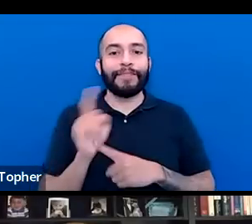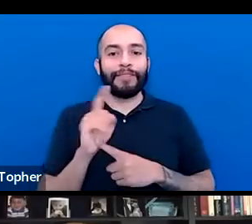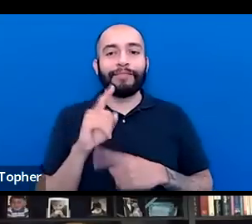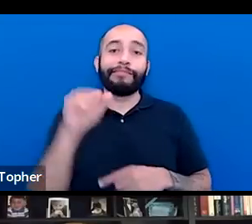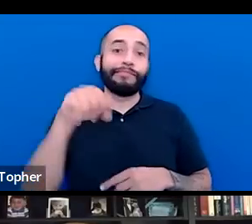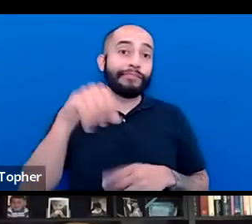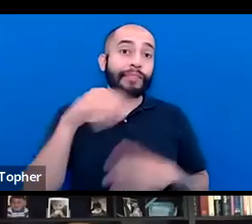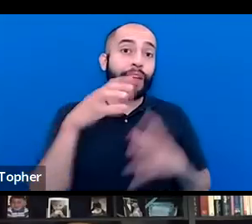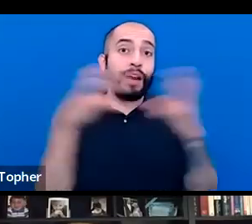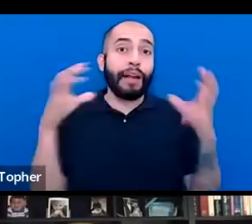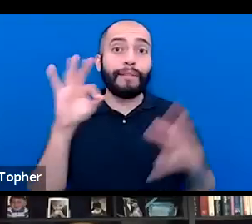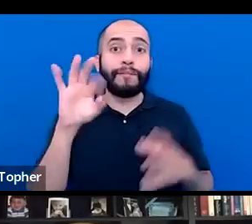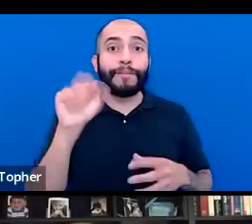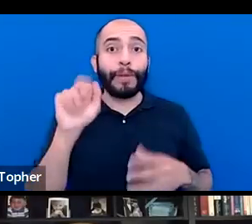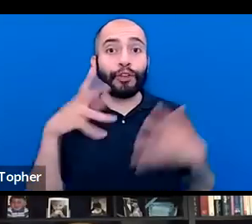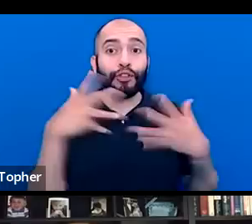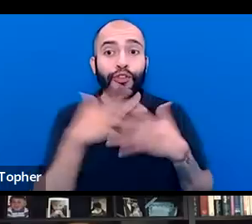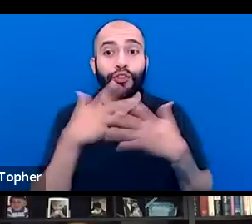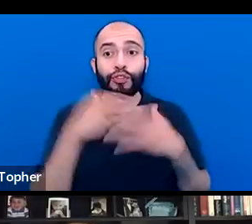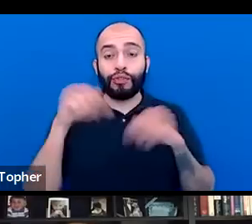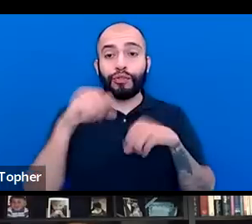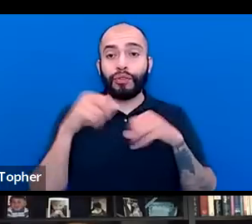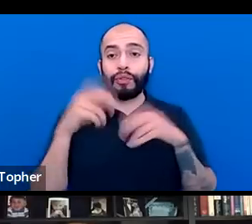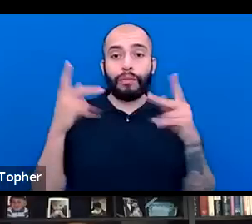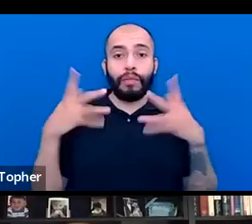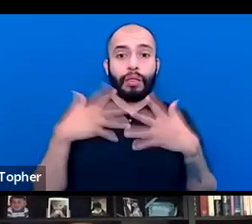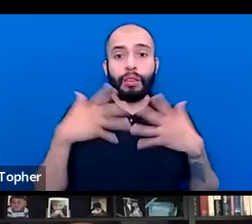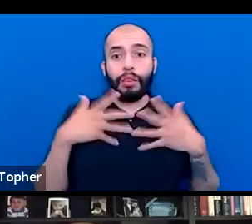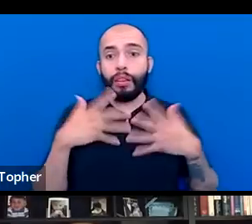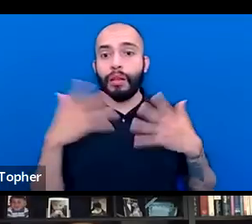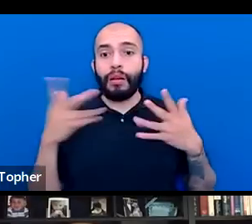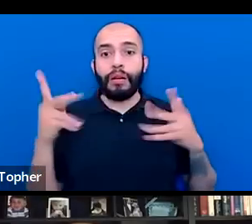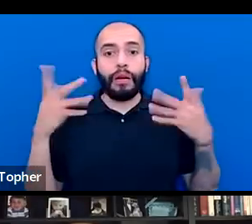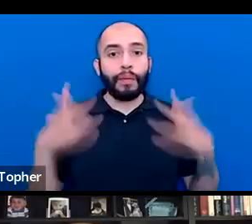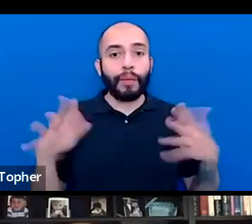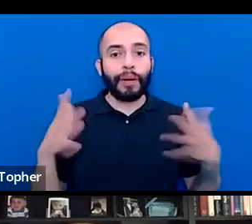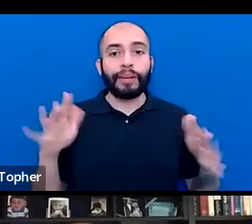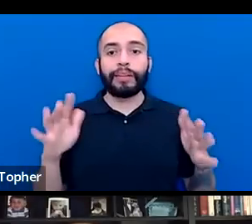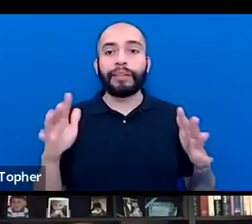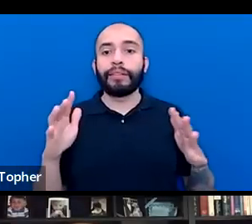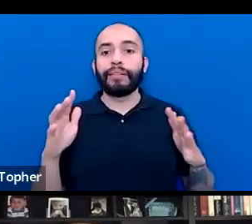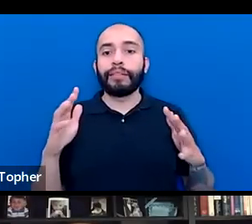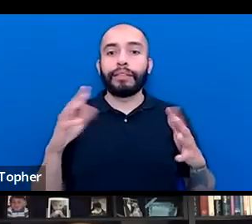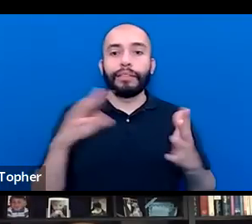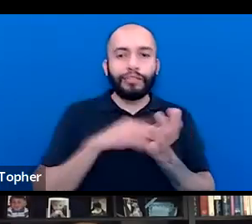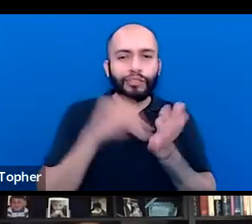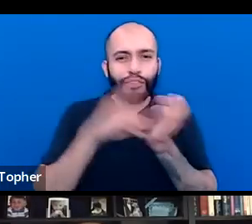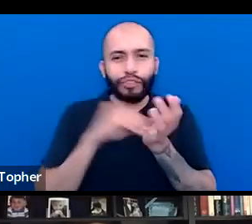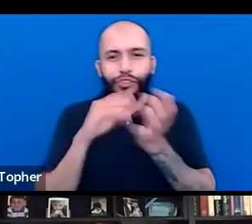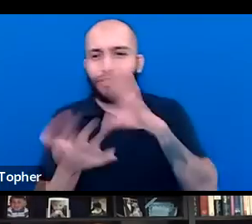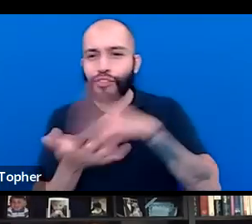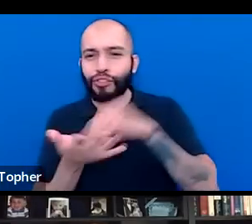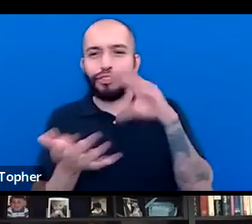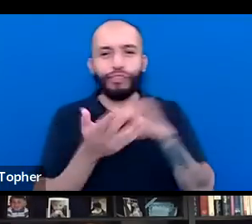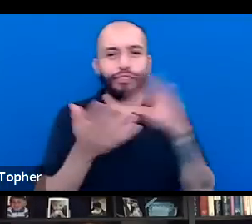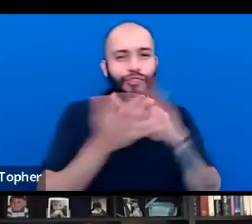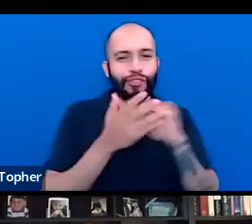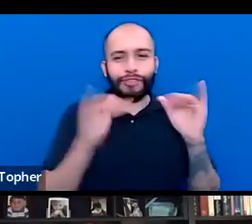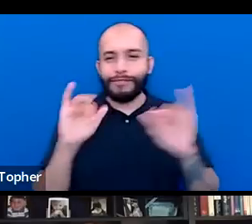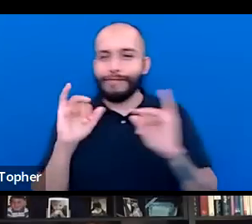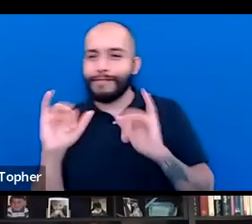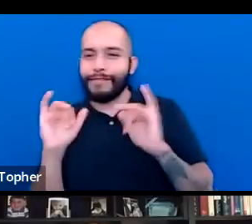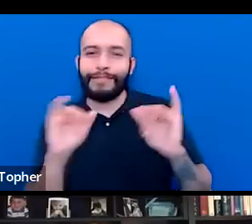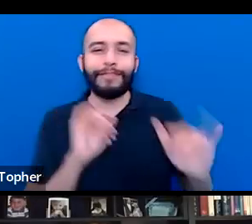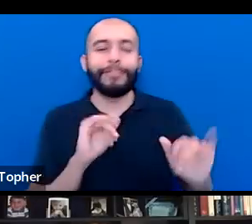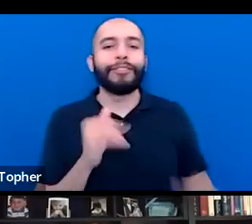And so everything that, you know, the ALU is exposed about union busting and everything that the Delta flight attendants are exposing about